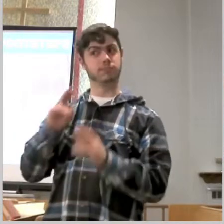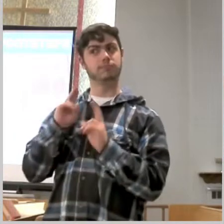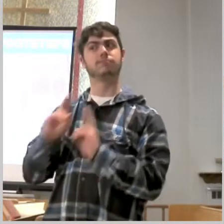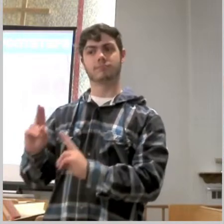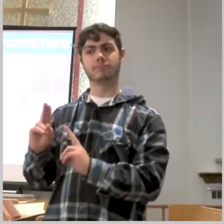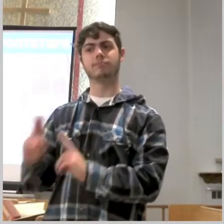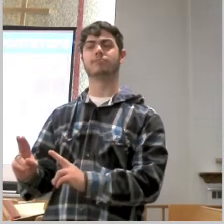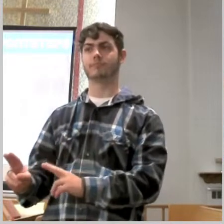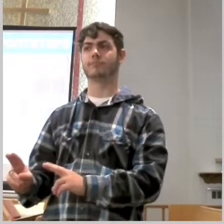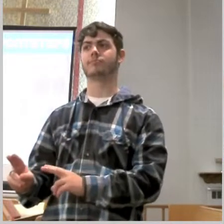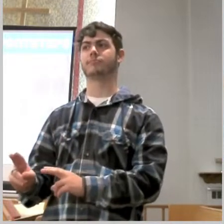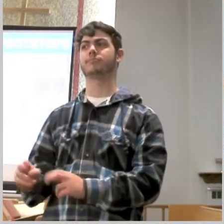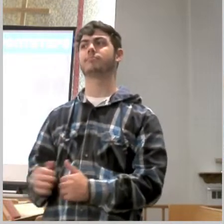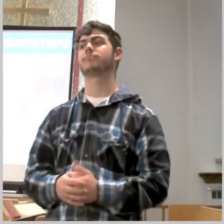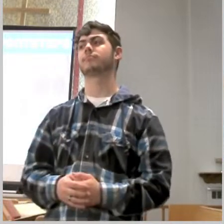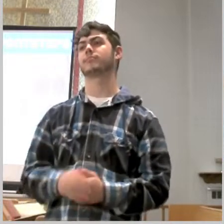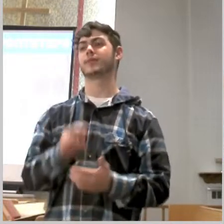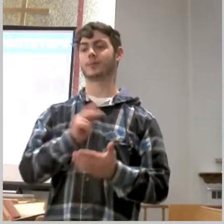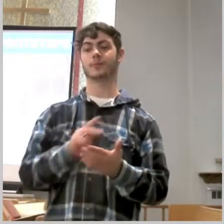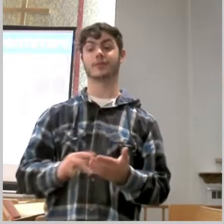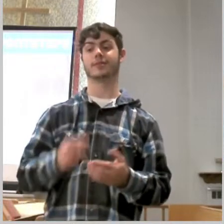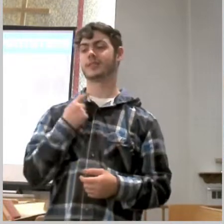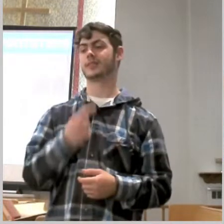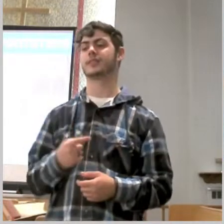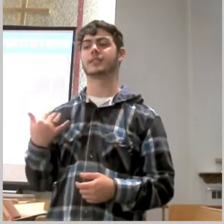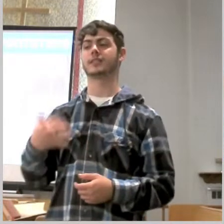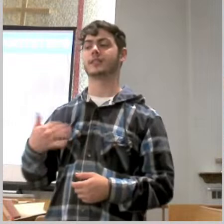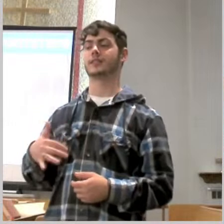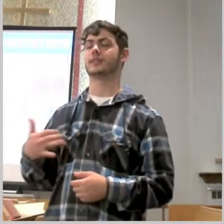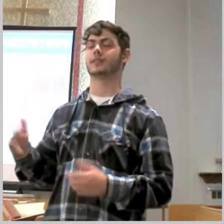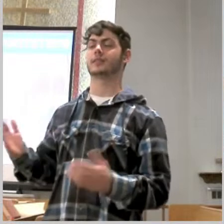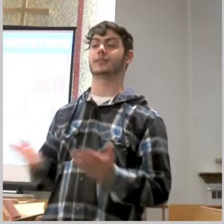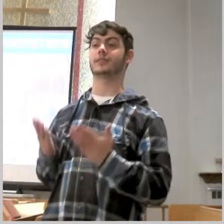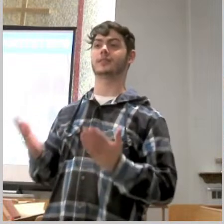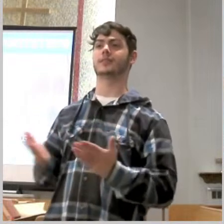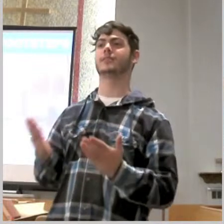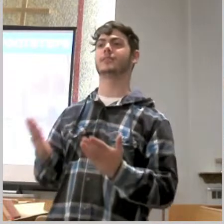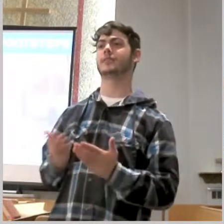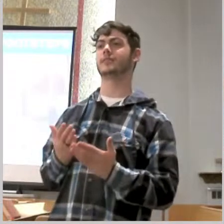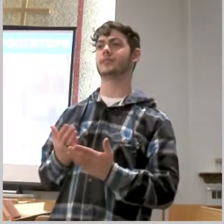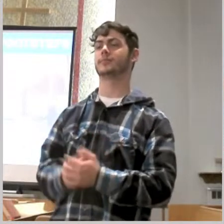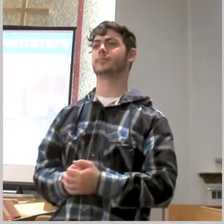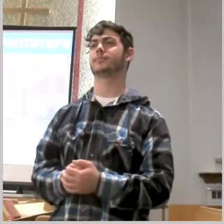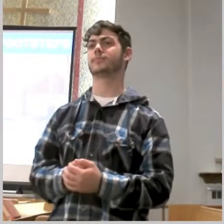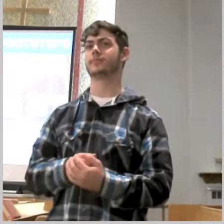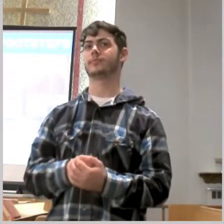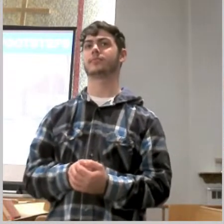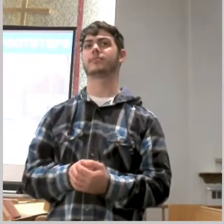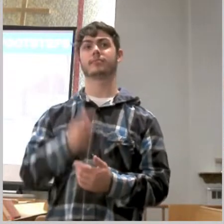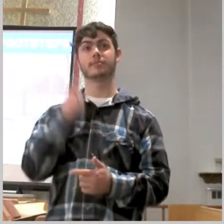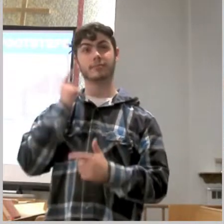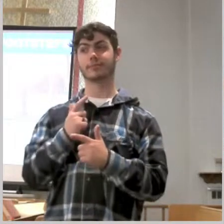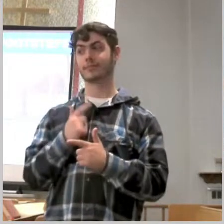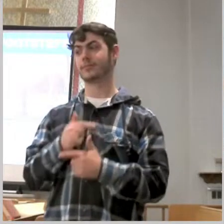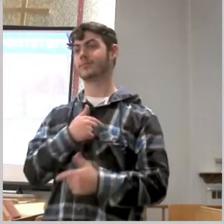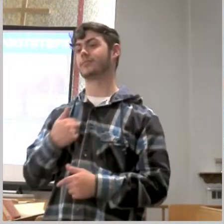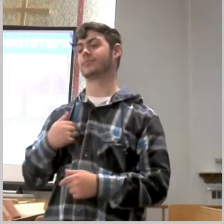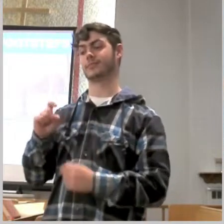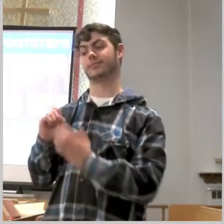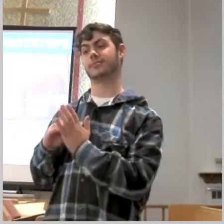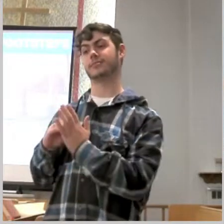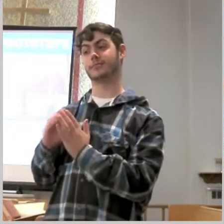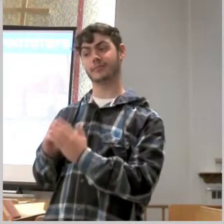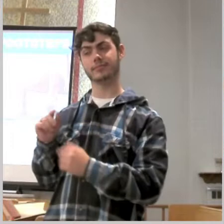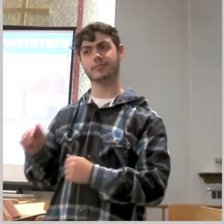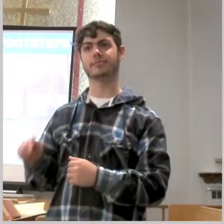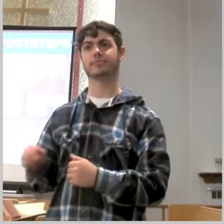to the Corinthians here, mentioning them and saying how encouraging they were. This is what it's supposed to be about, brothers and sisters. Jesus did